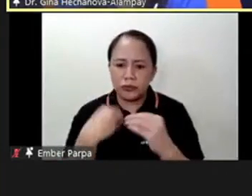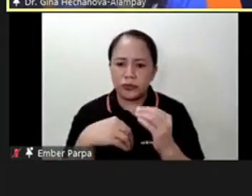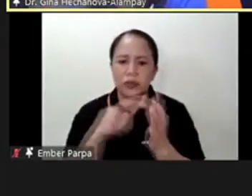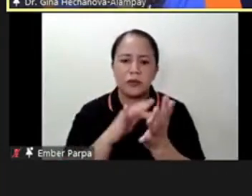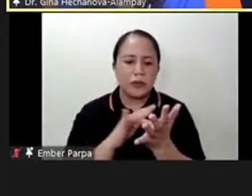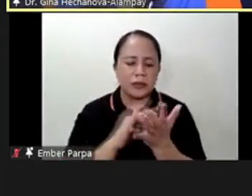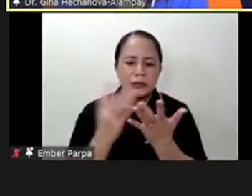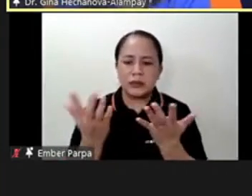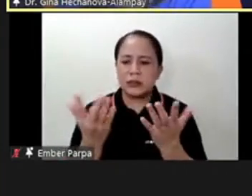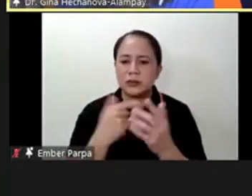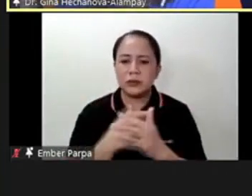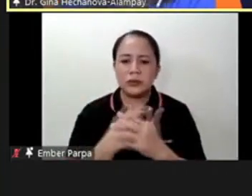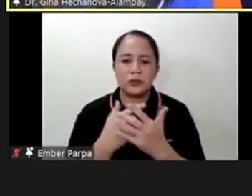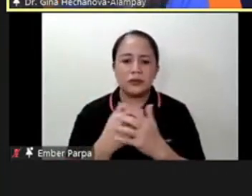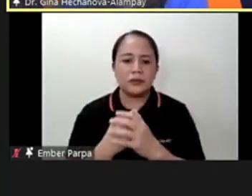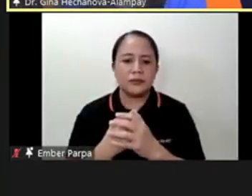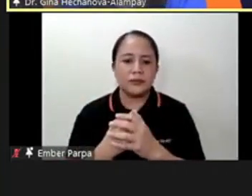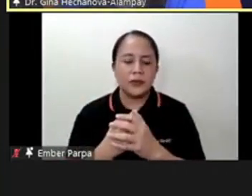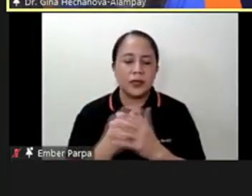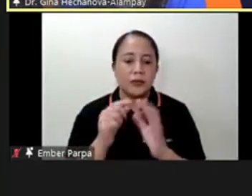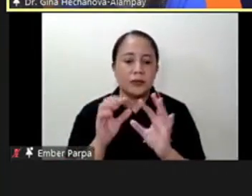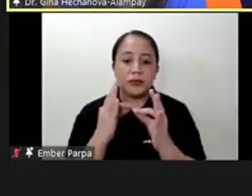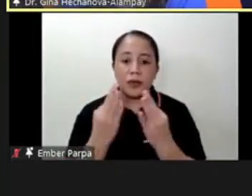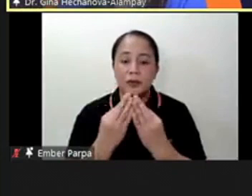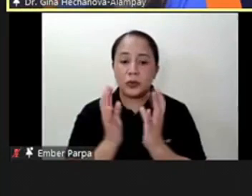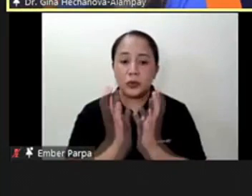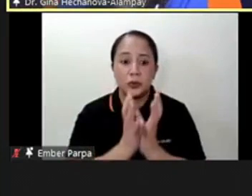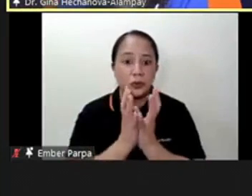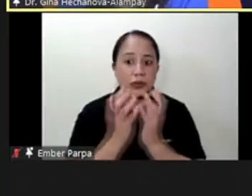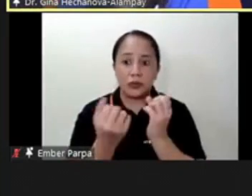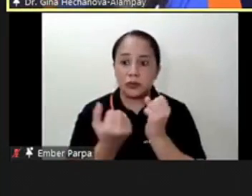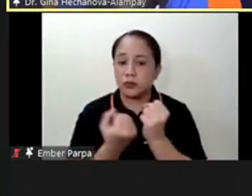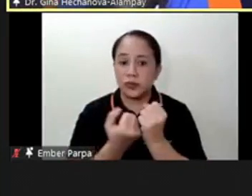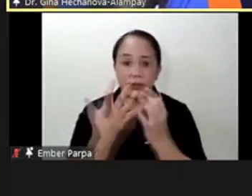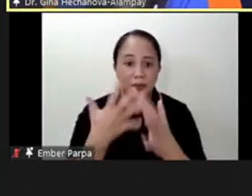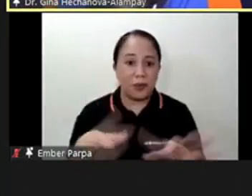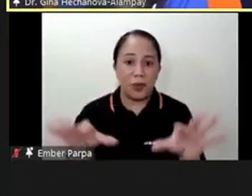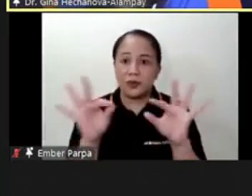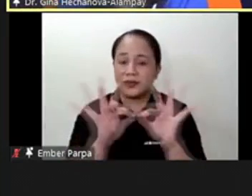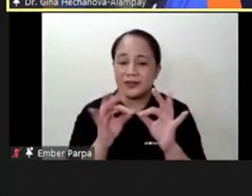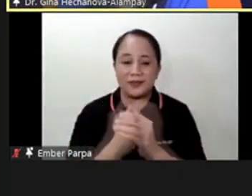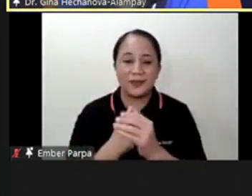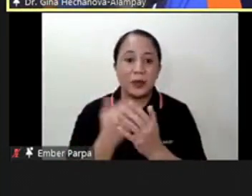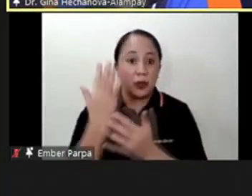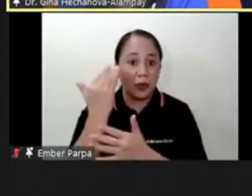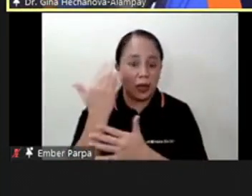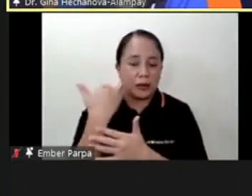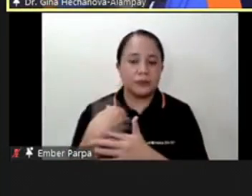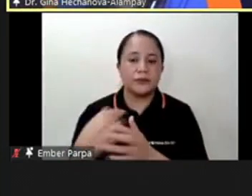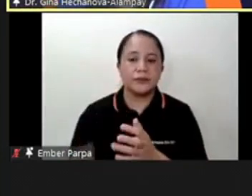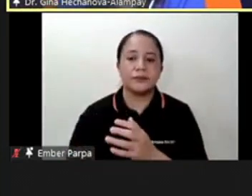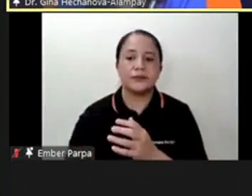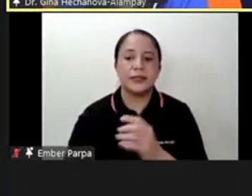etc. And that was where family and community support was very important, because sila yung tumutulong